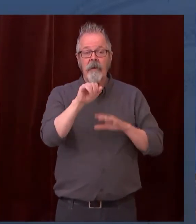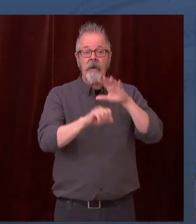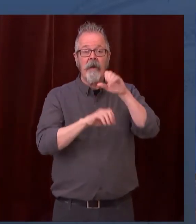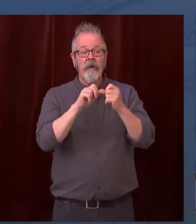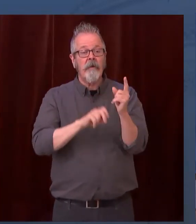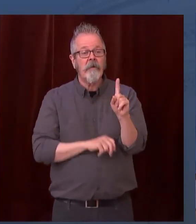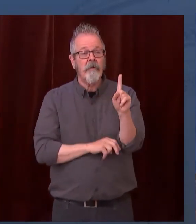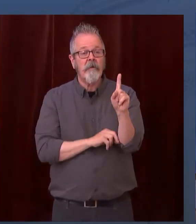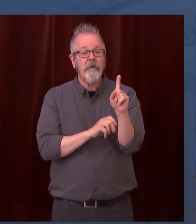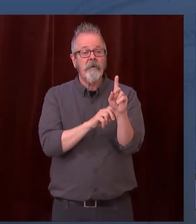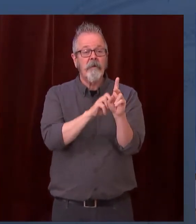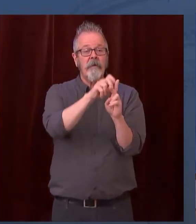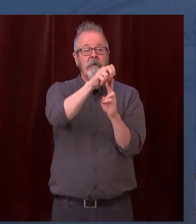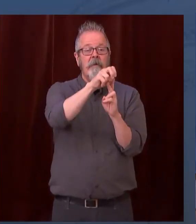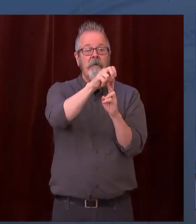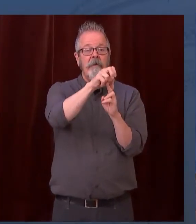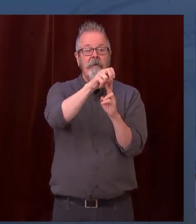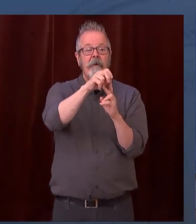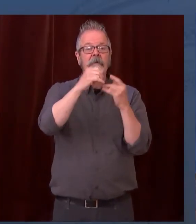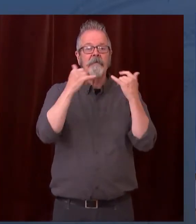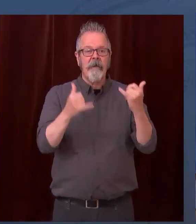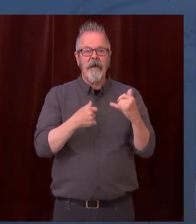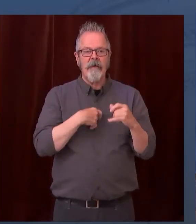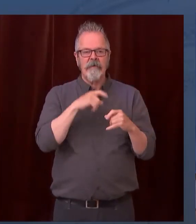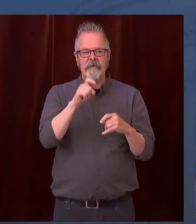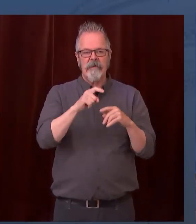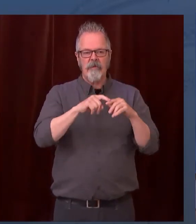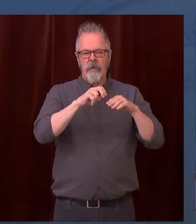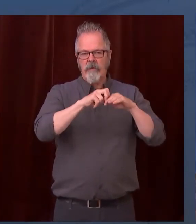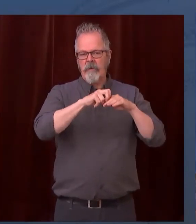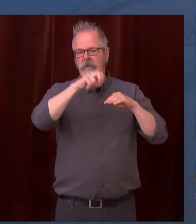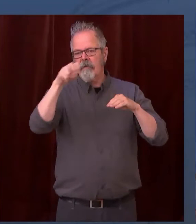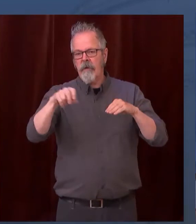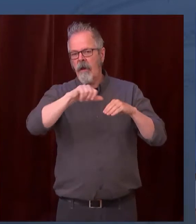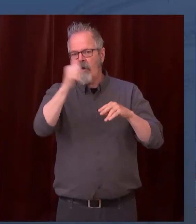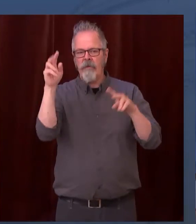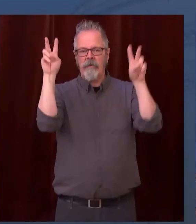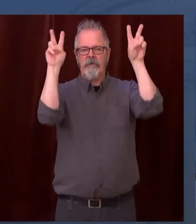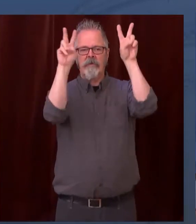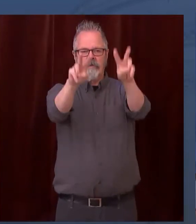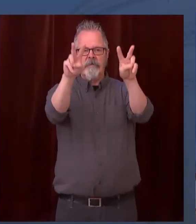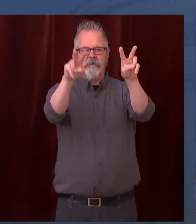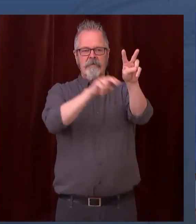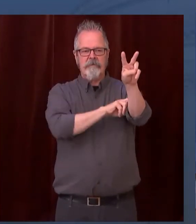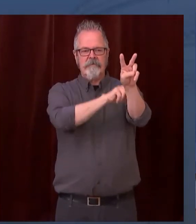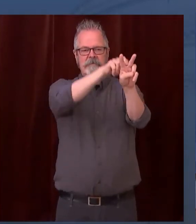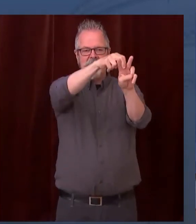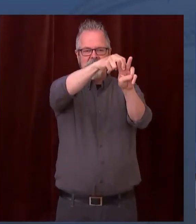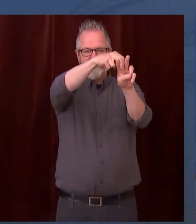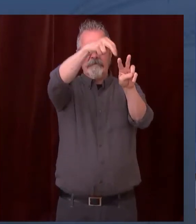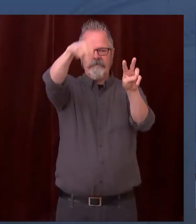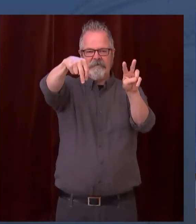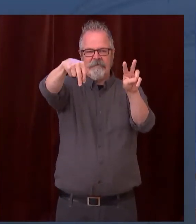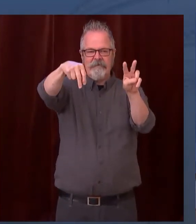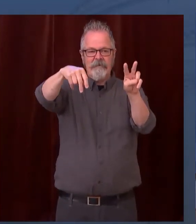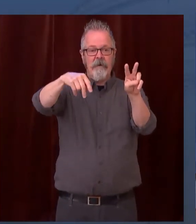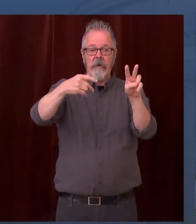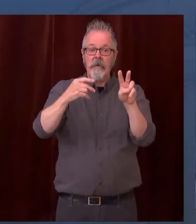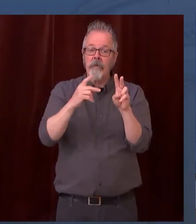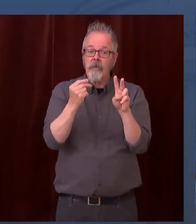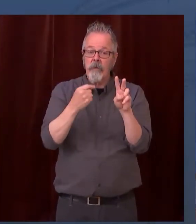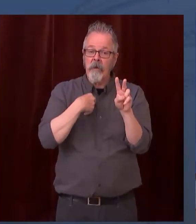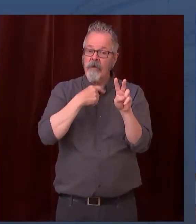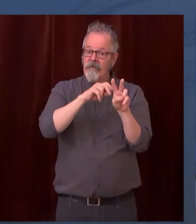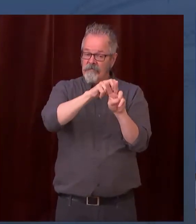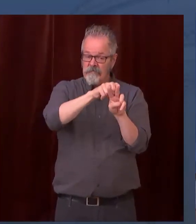a transition from social distancing, shutting down businesses, to universal use of masks and social distancing. And we got to